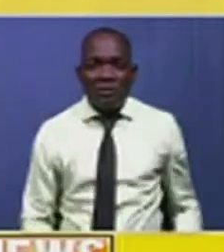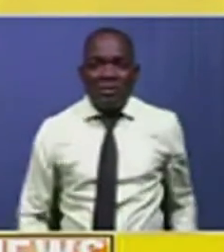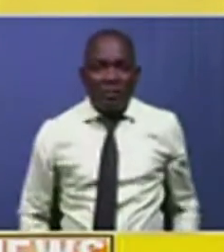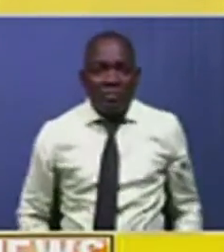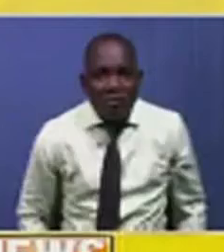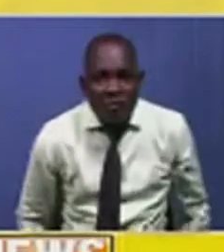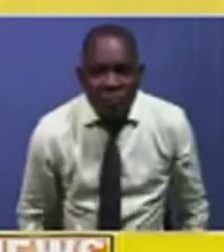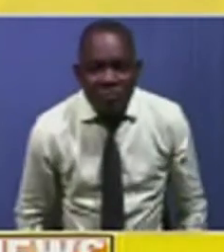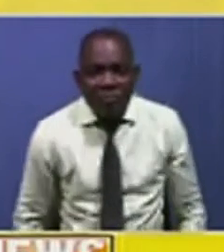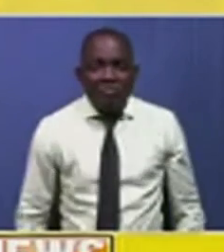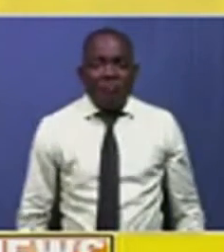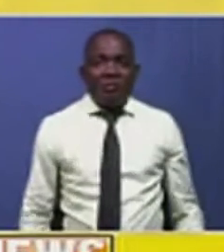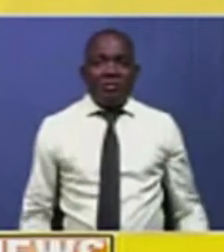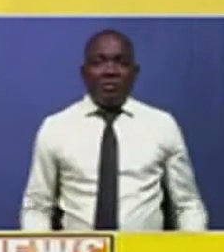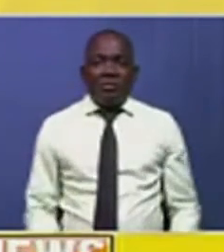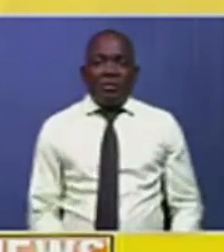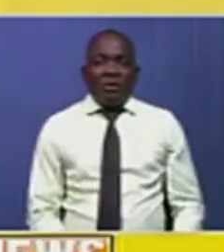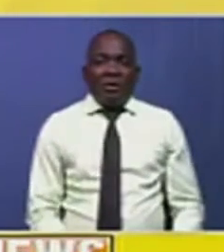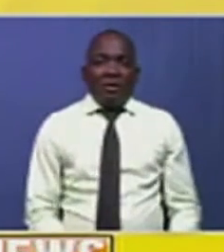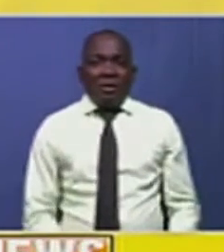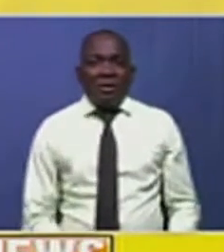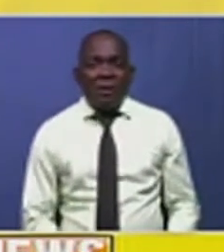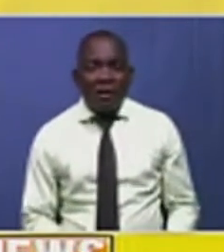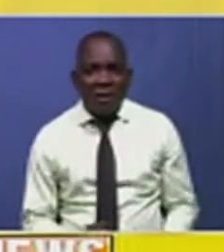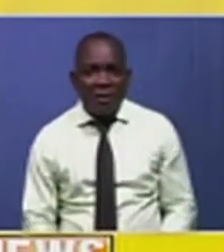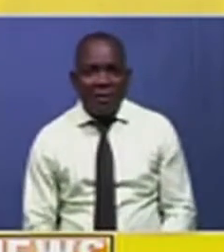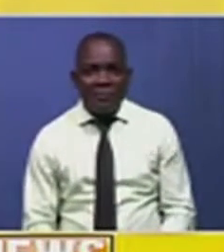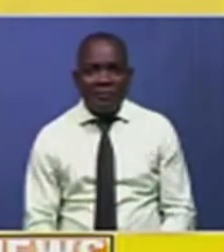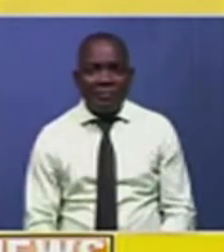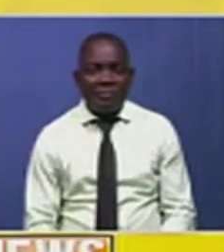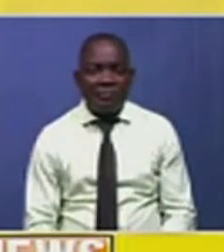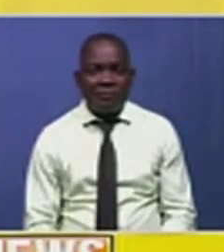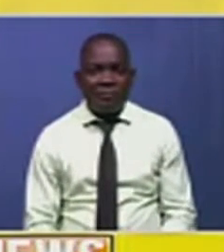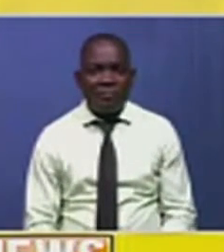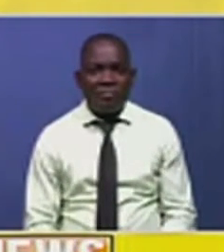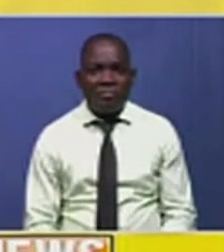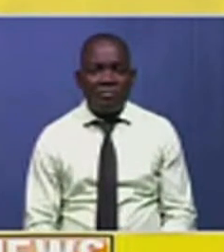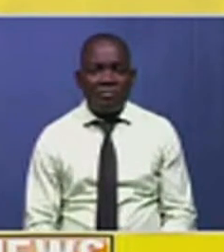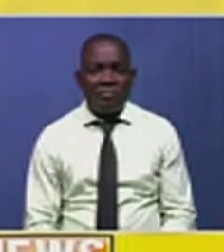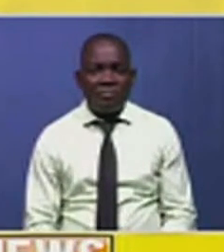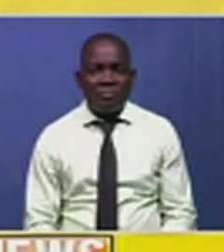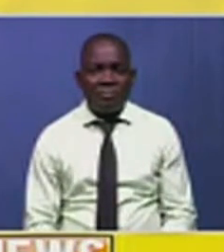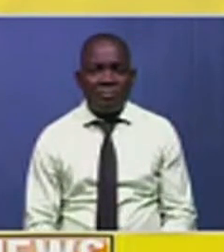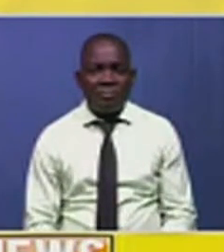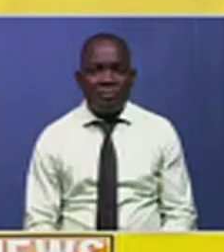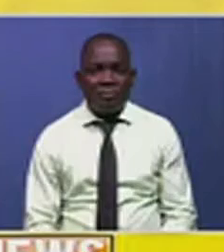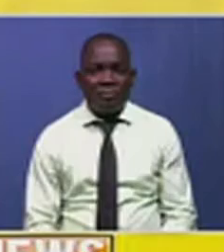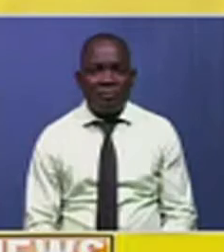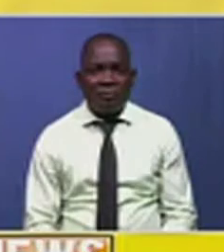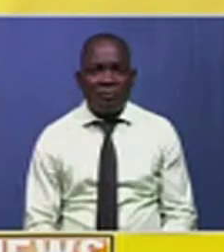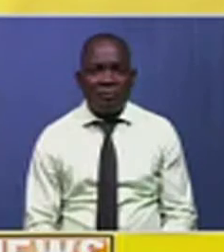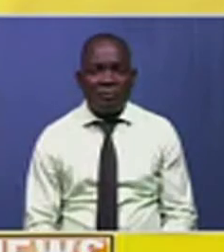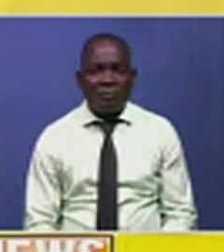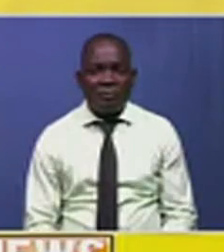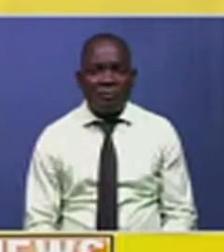her treatment of me, I can have no complaints at all. So it was important for me also to express my appreciation for the way